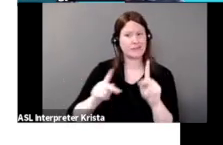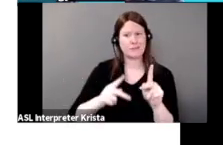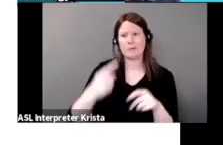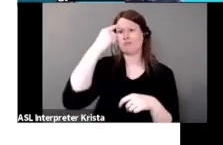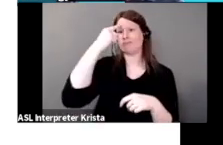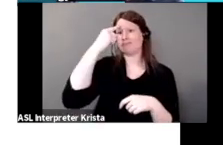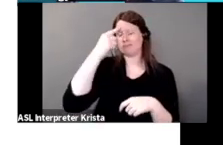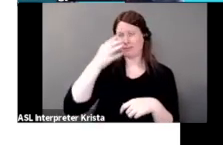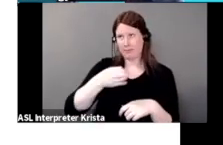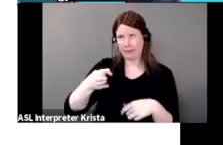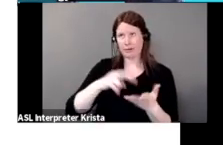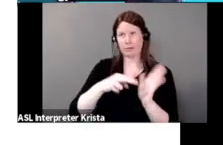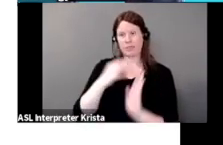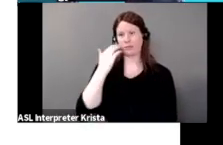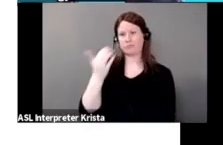delivering products.